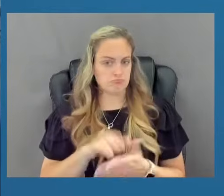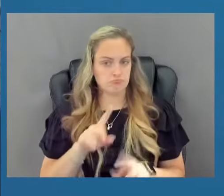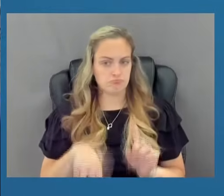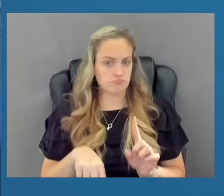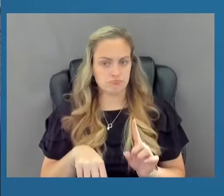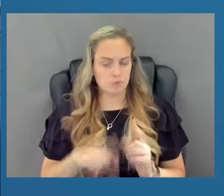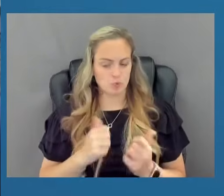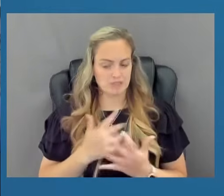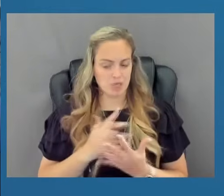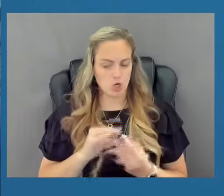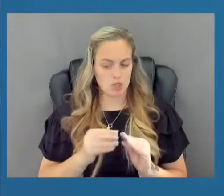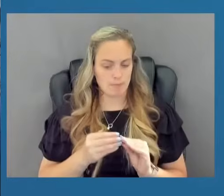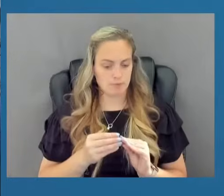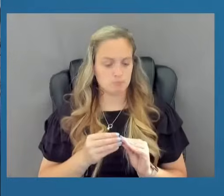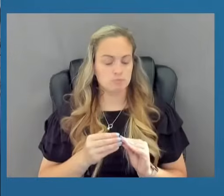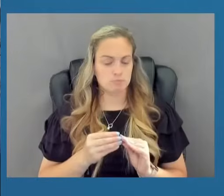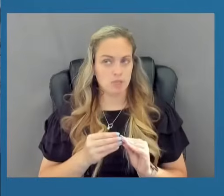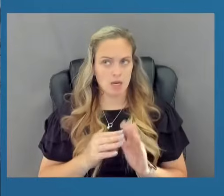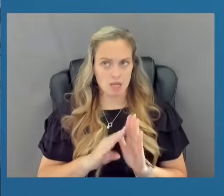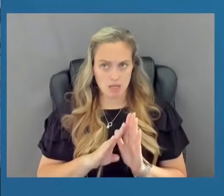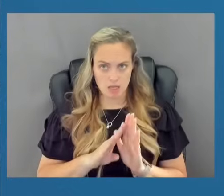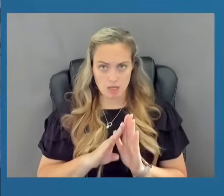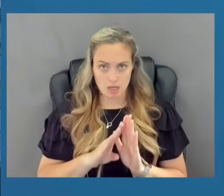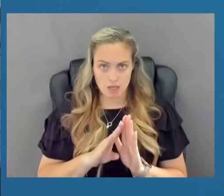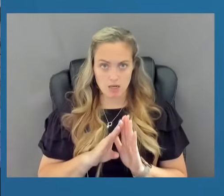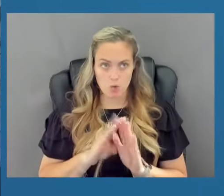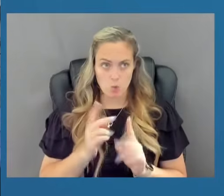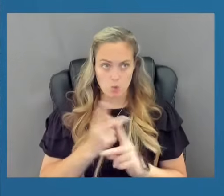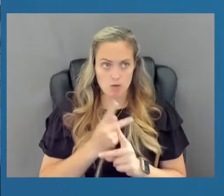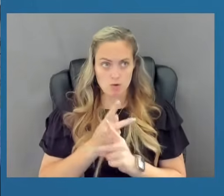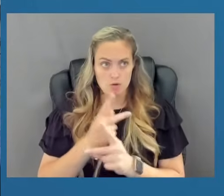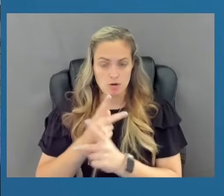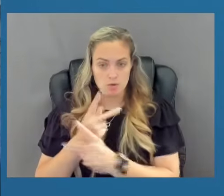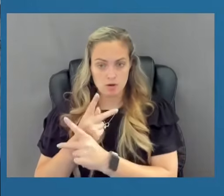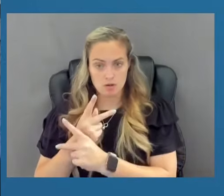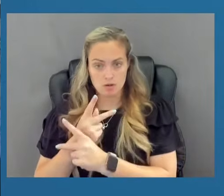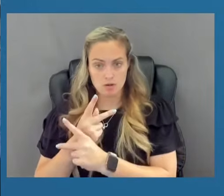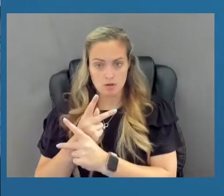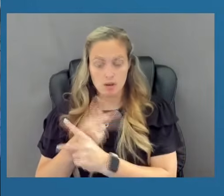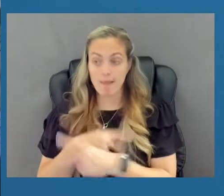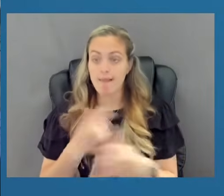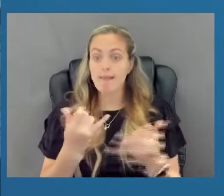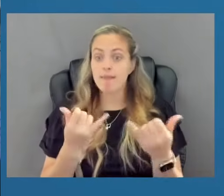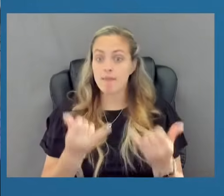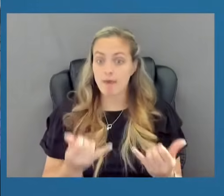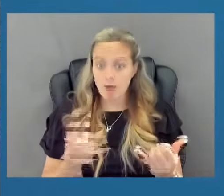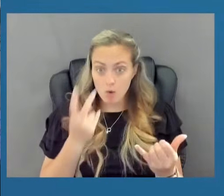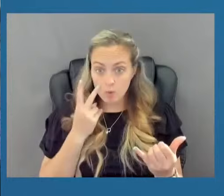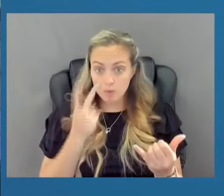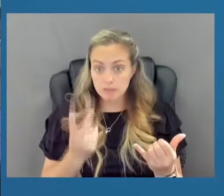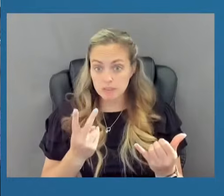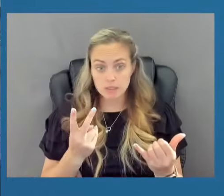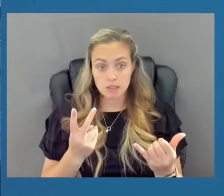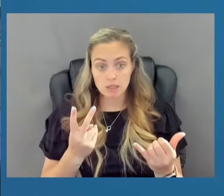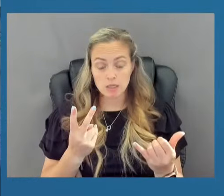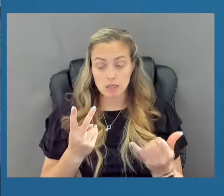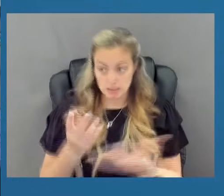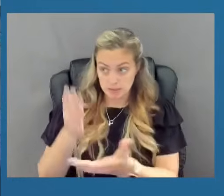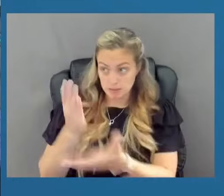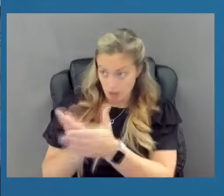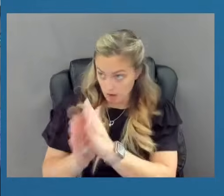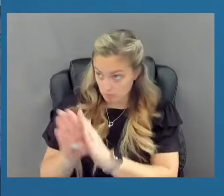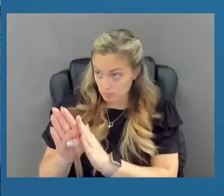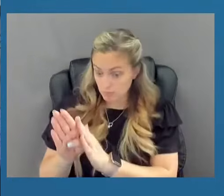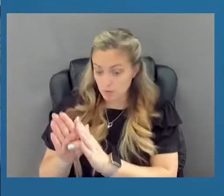frightening. And the trajectory was continuing to go upward and upward and upward. And now to see, not only has that stopped, but